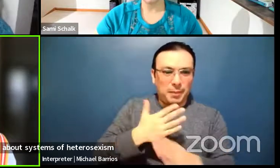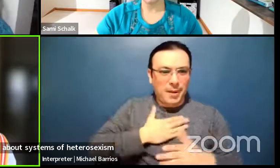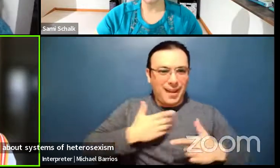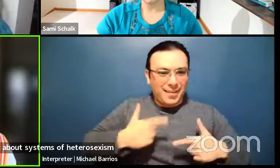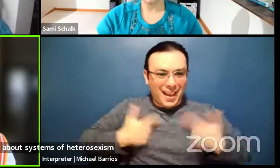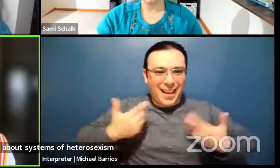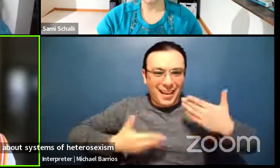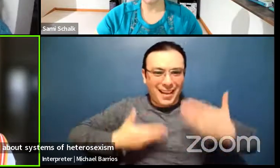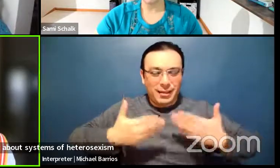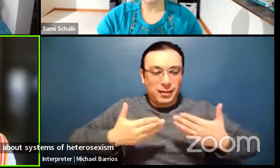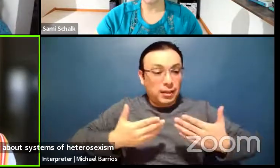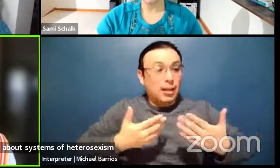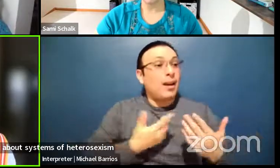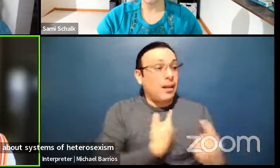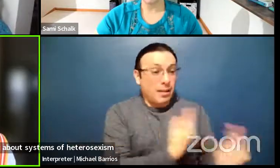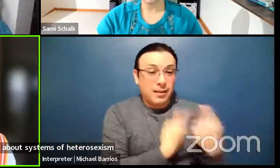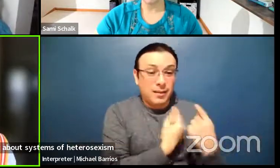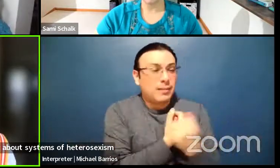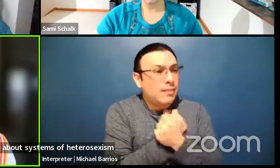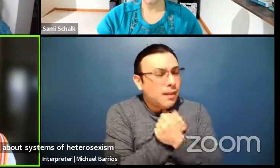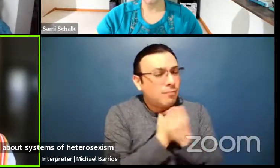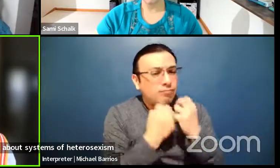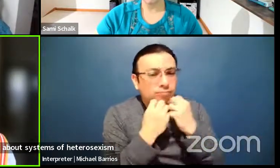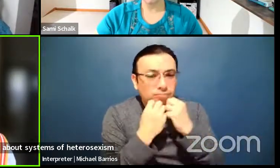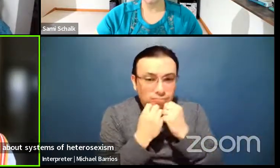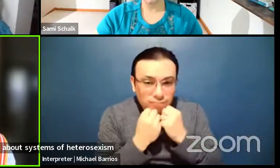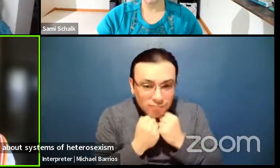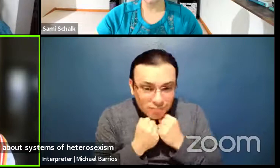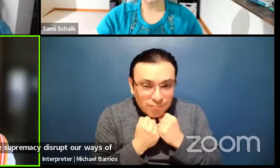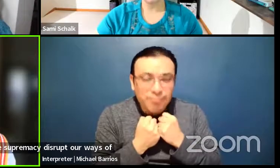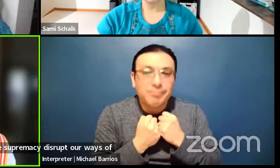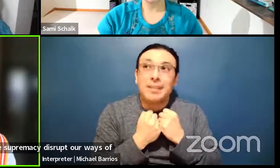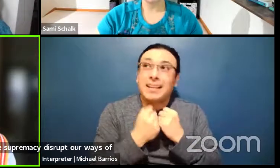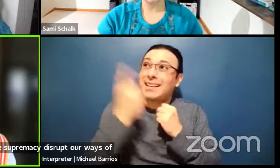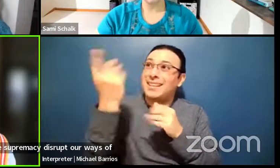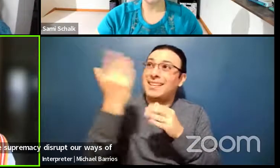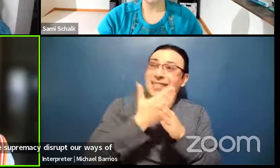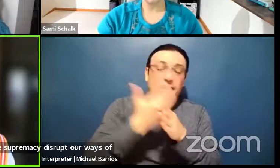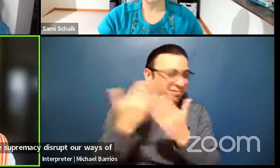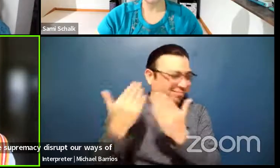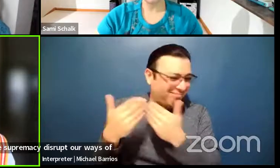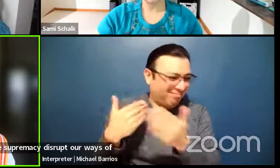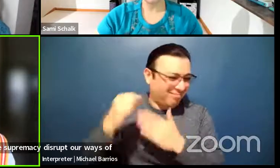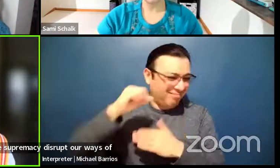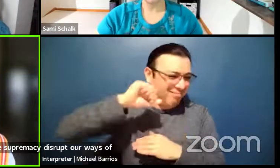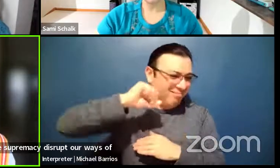other in excess of and despite these systems that insist otherwise?